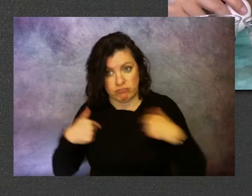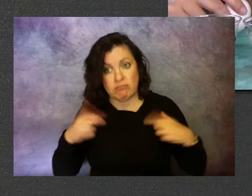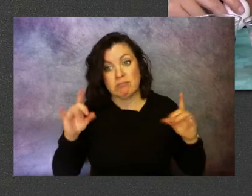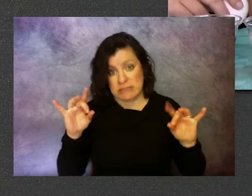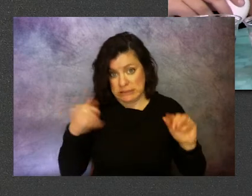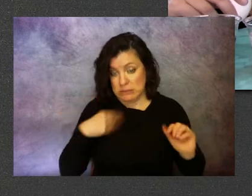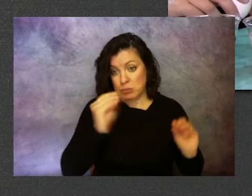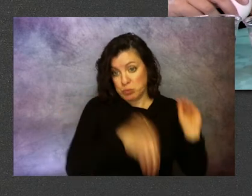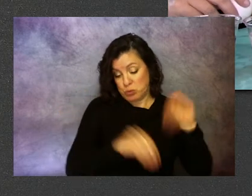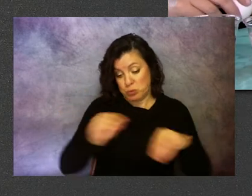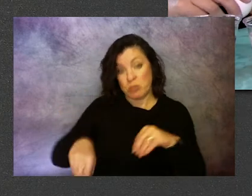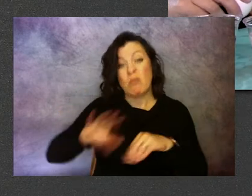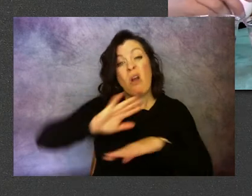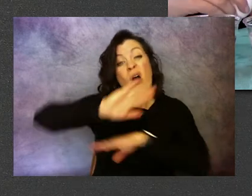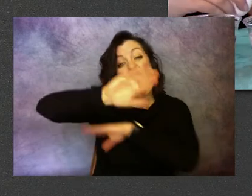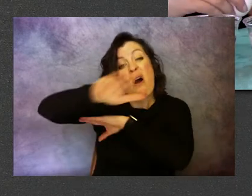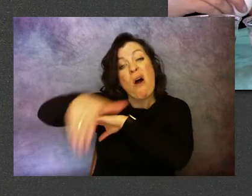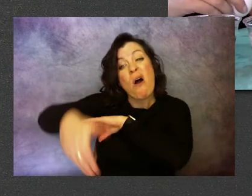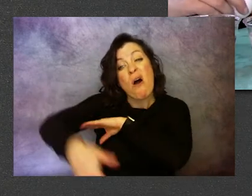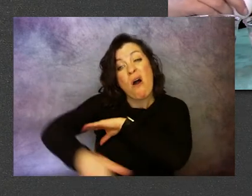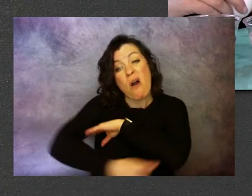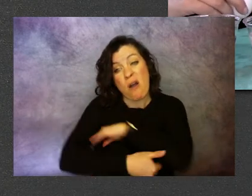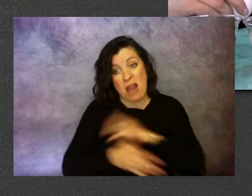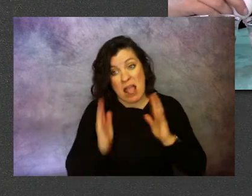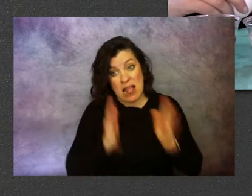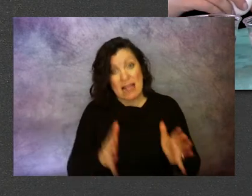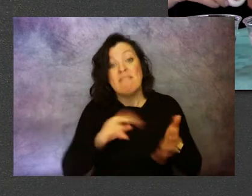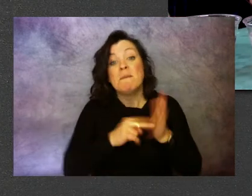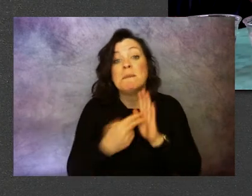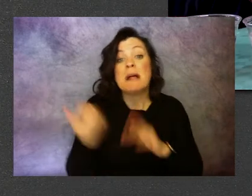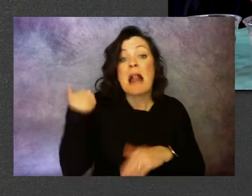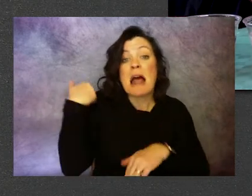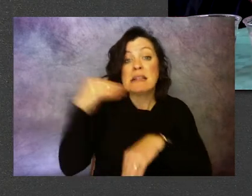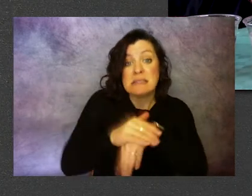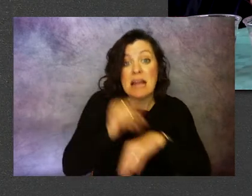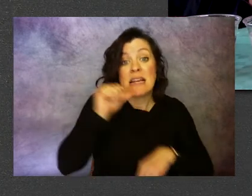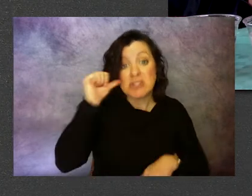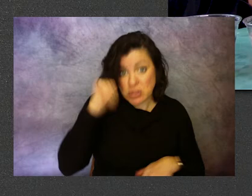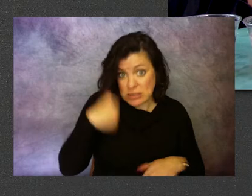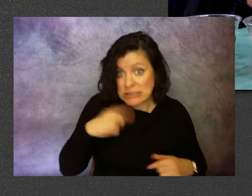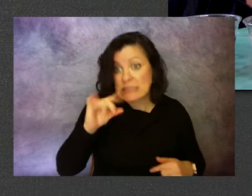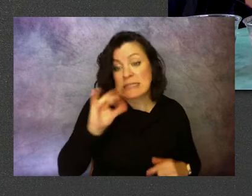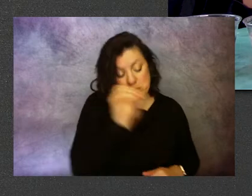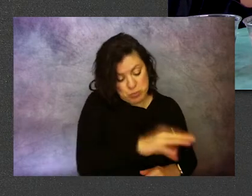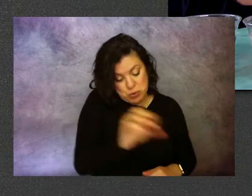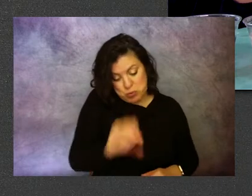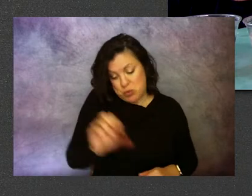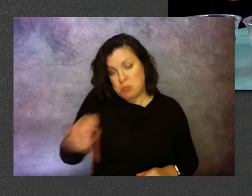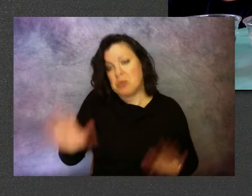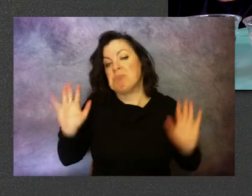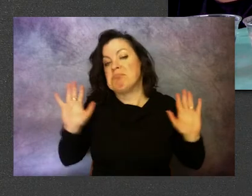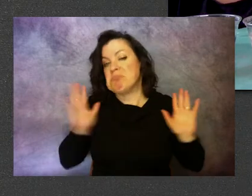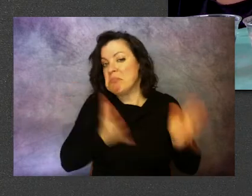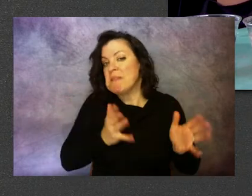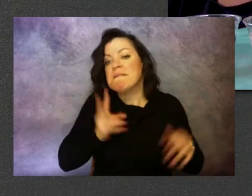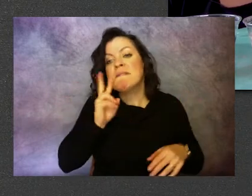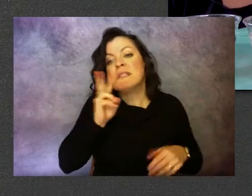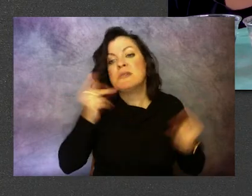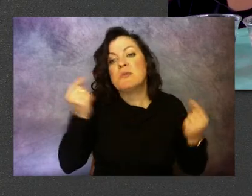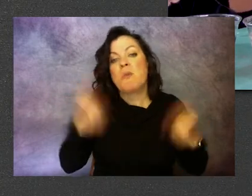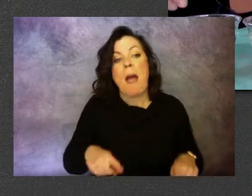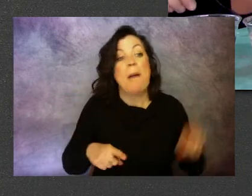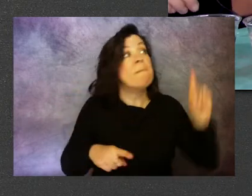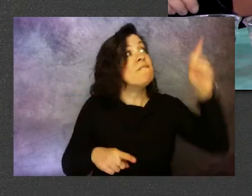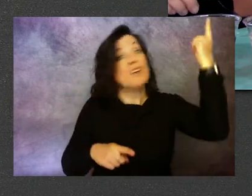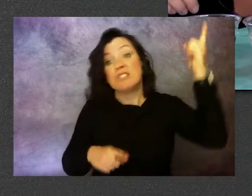there overnight. I put them in there yesterday. Let's see what happens to these eggs. The first liquid that